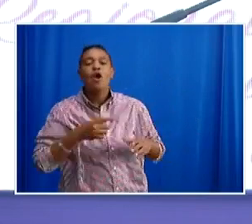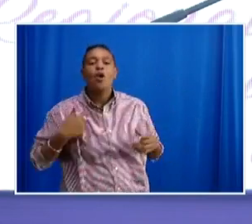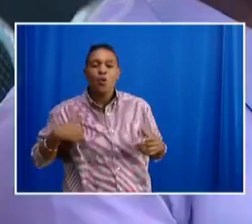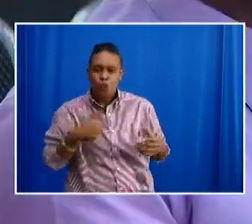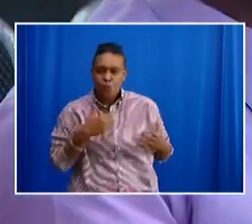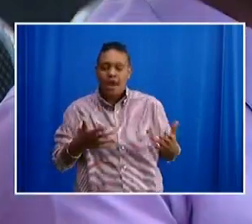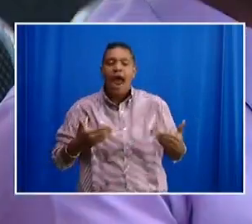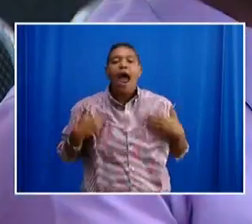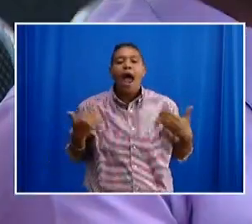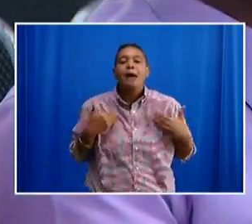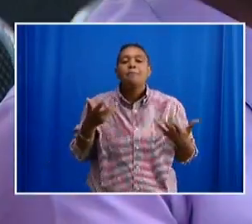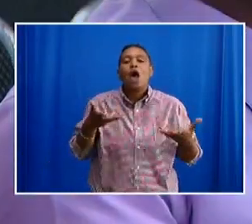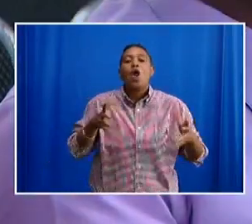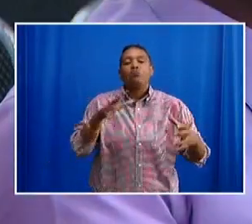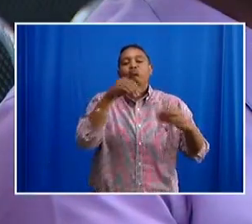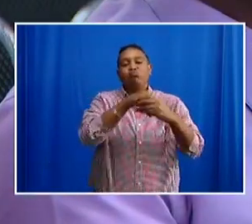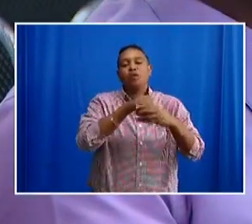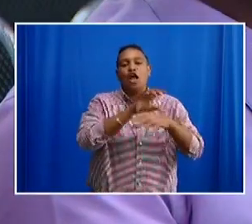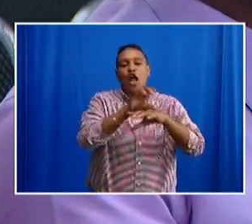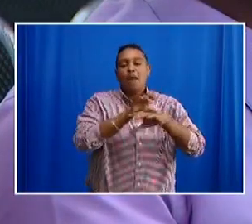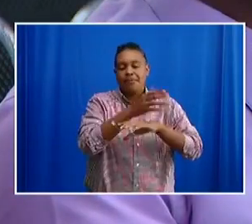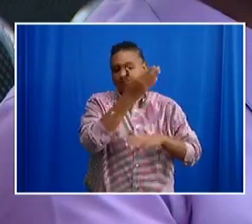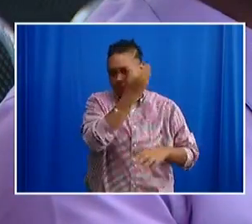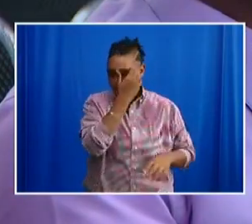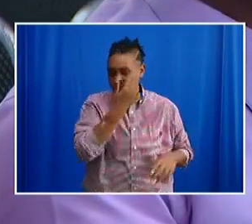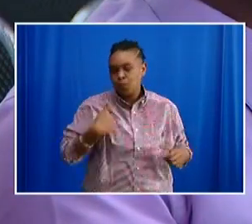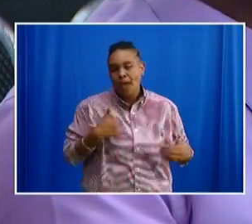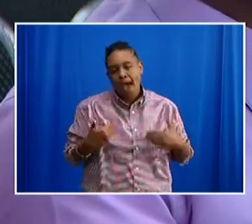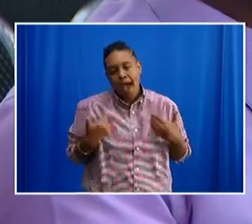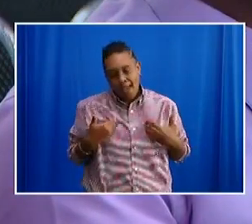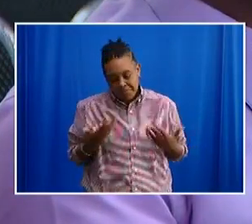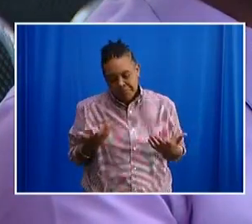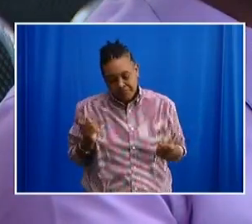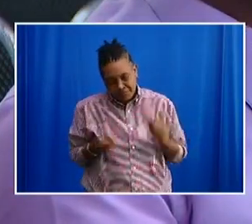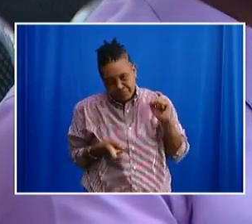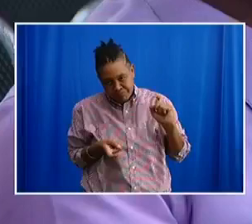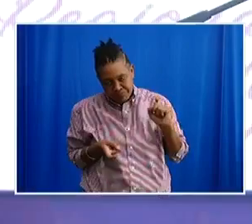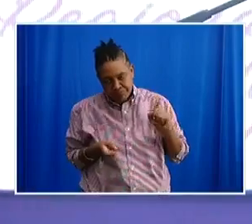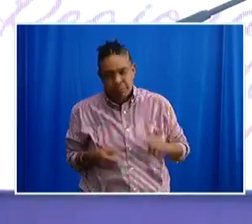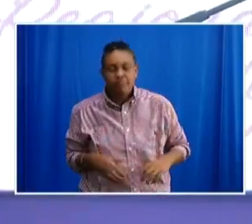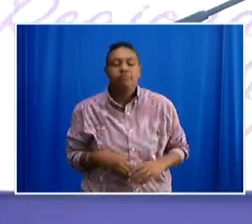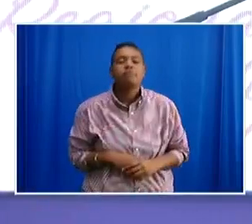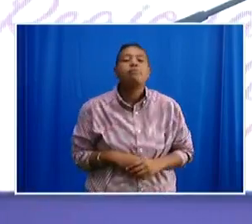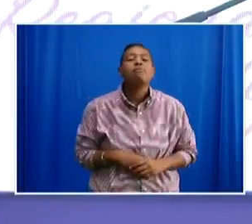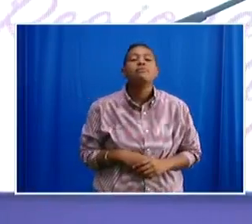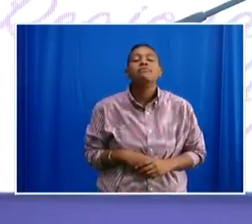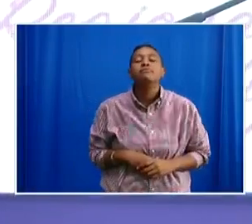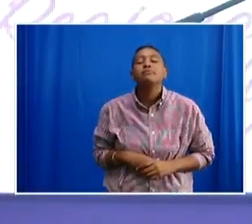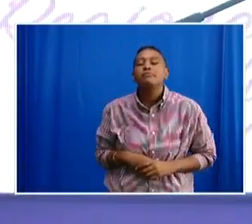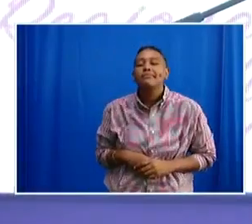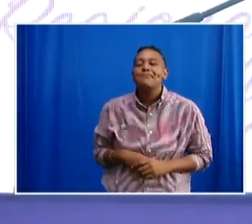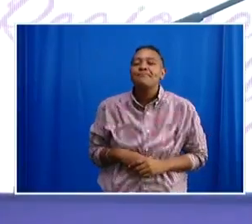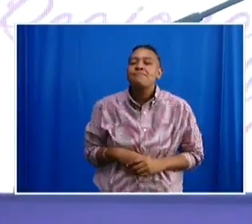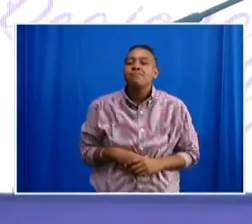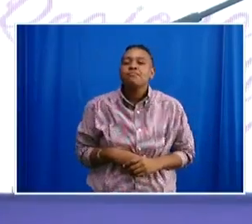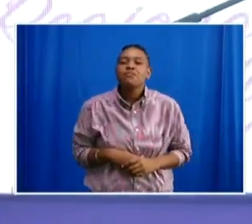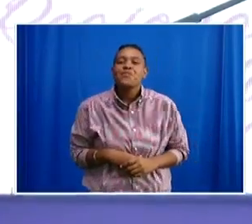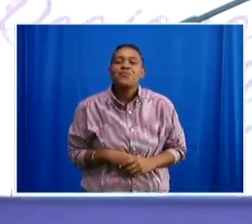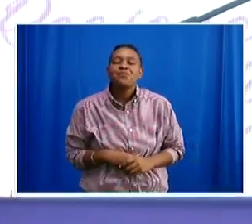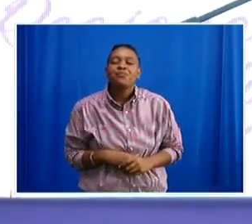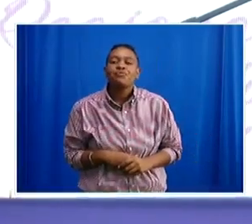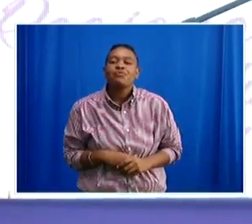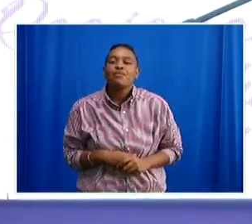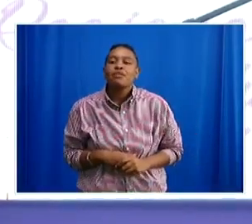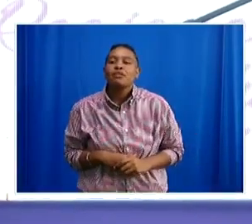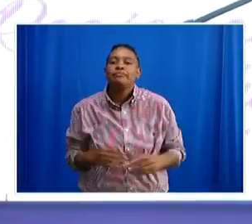grateful for it. Today is, as I